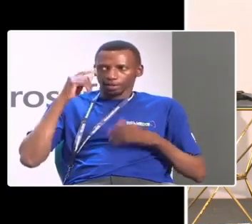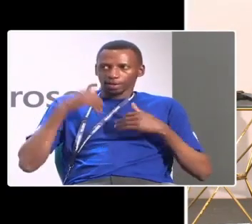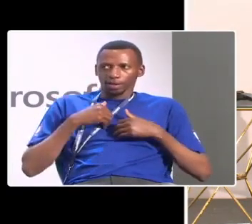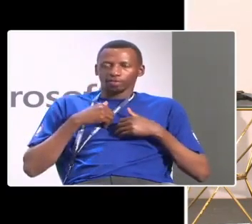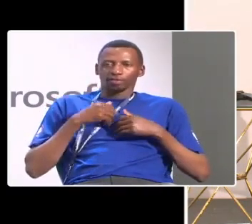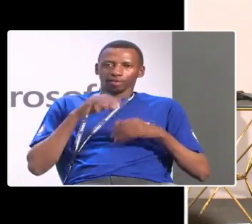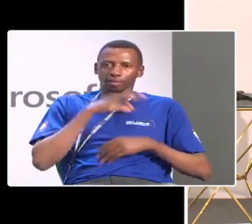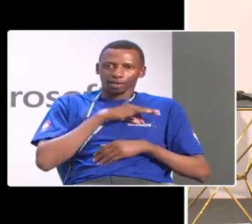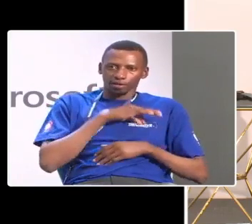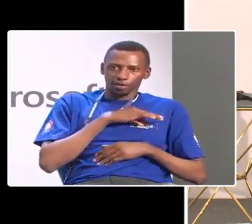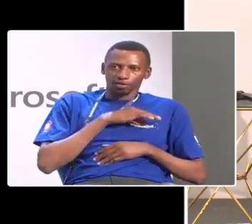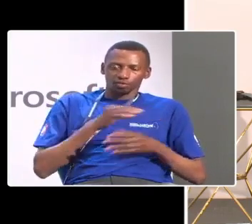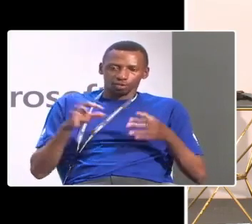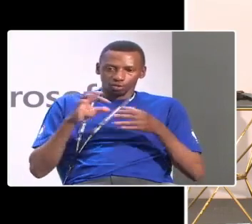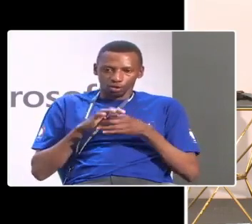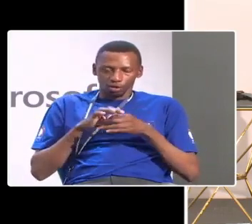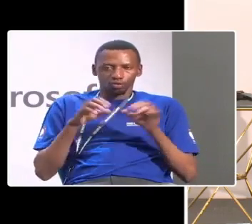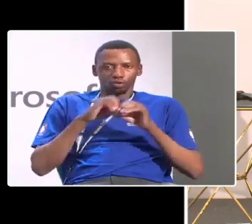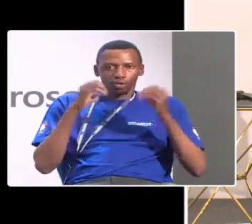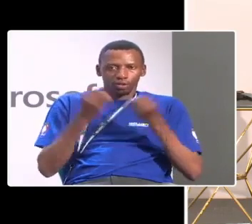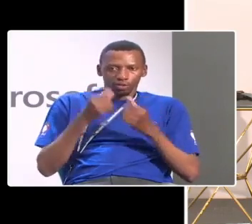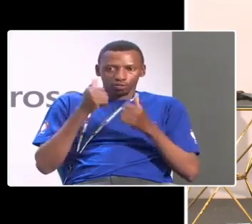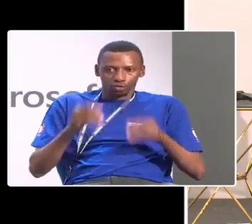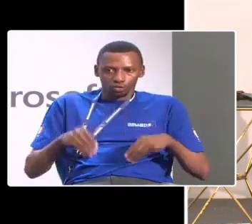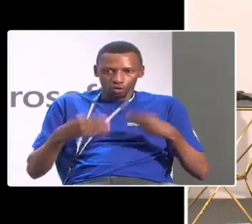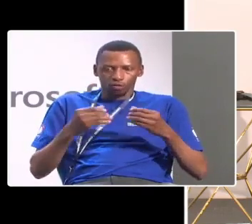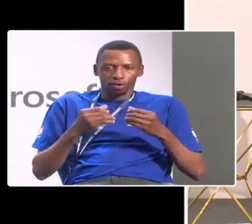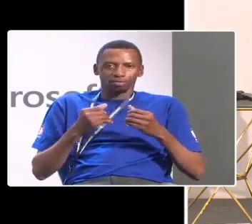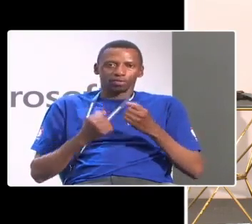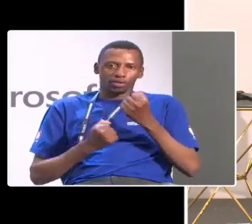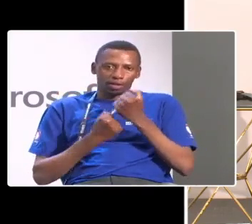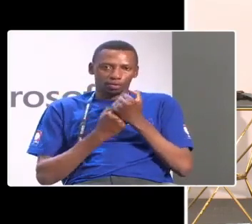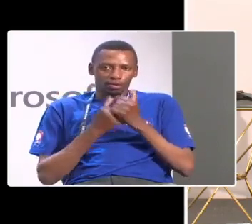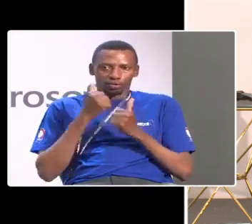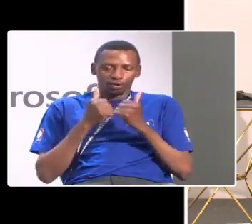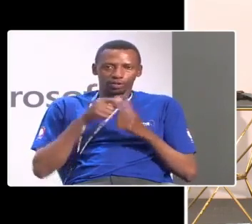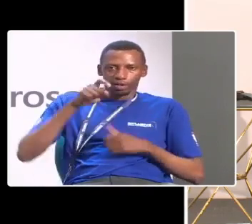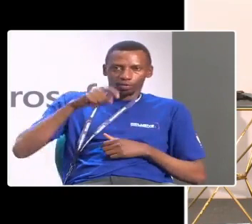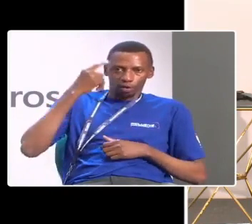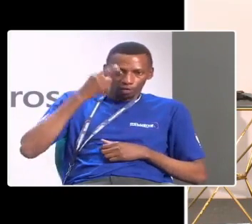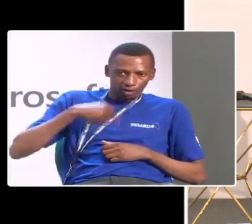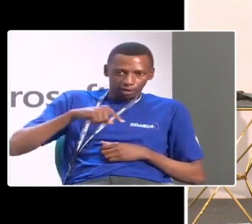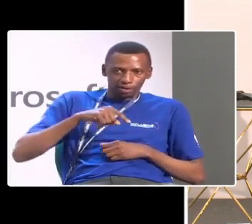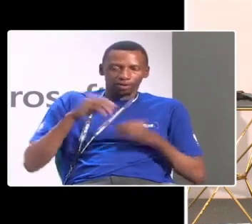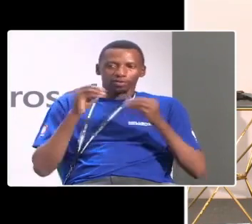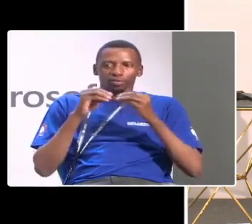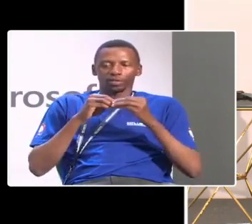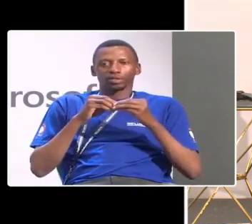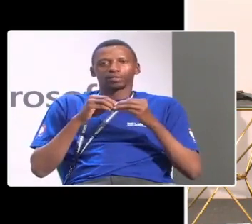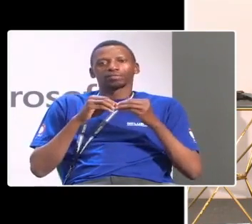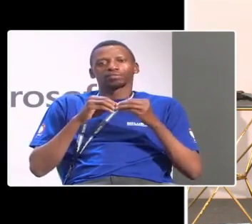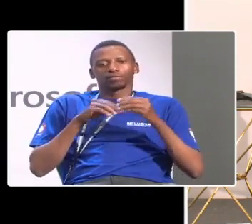existing organization that offers the support that is required for us to meet the accessibility needs of